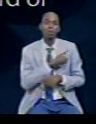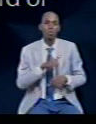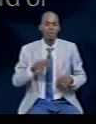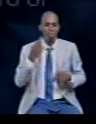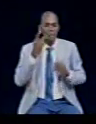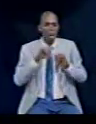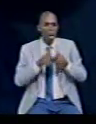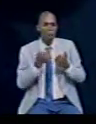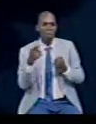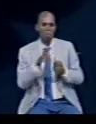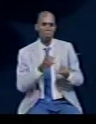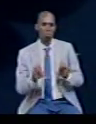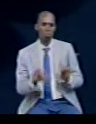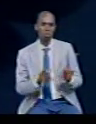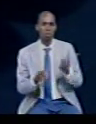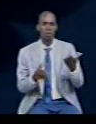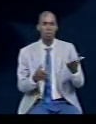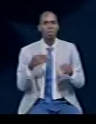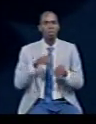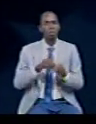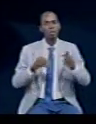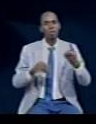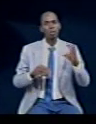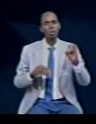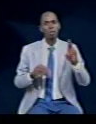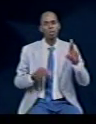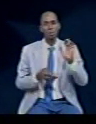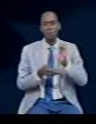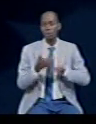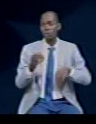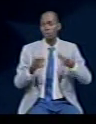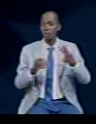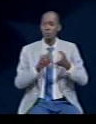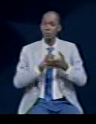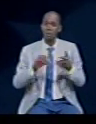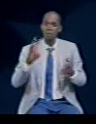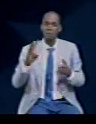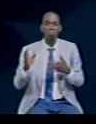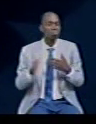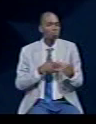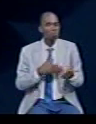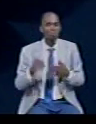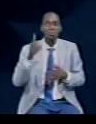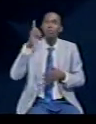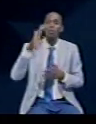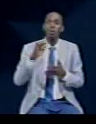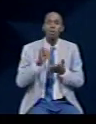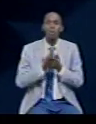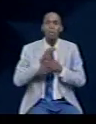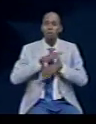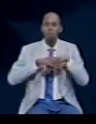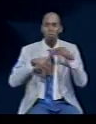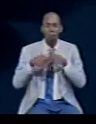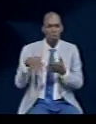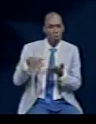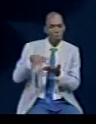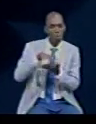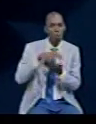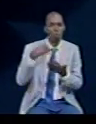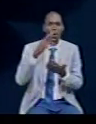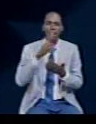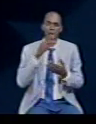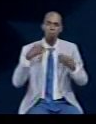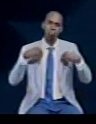do. 2 Corinthians chapter 7 verse 6. Nevertheless, God that comforteth those that are cast